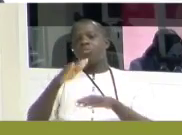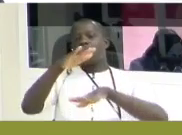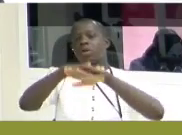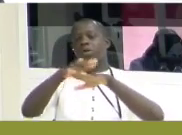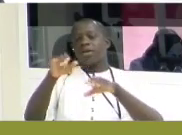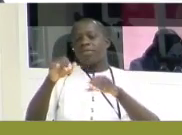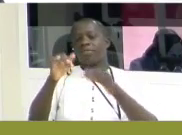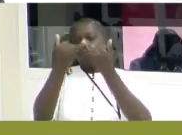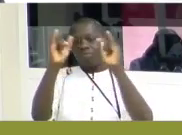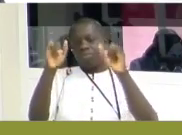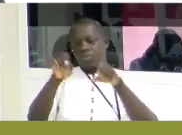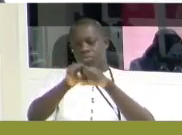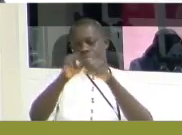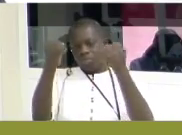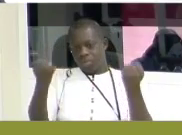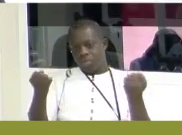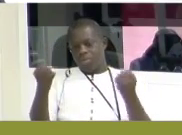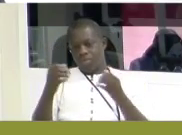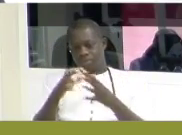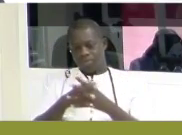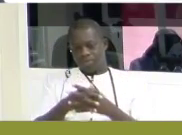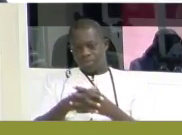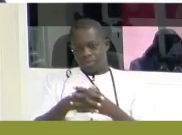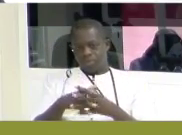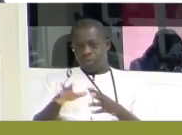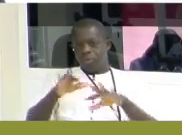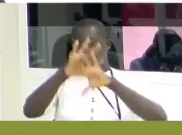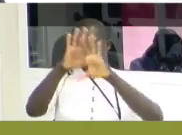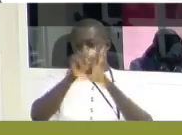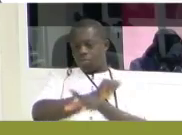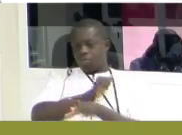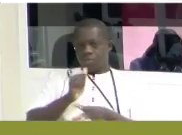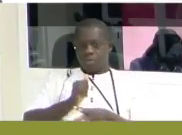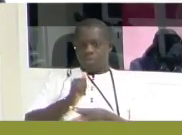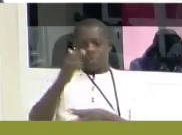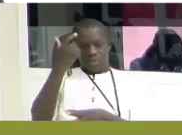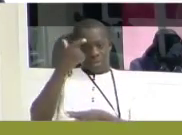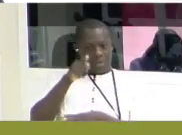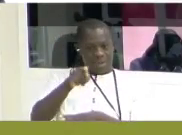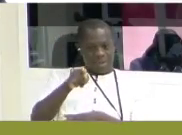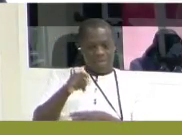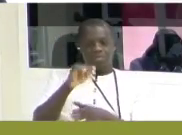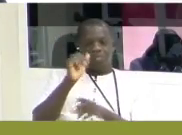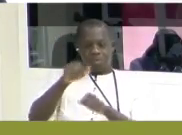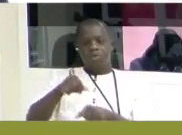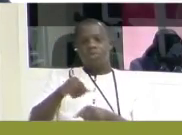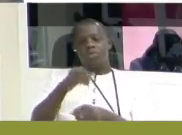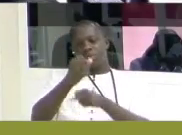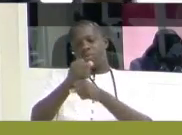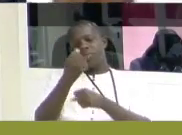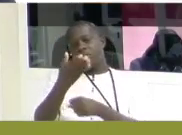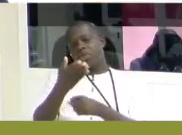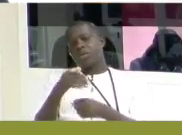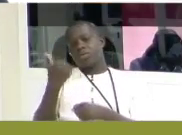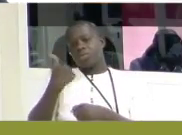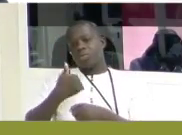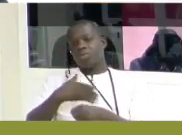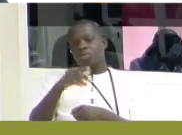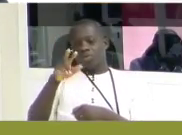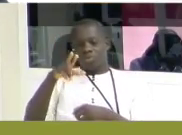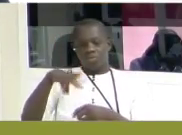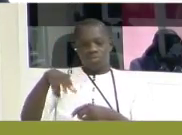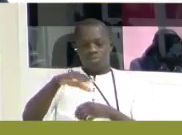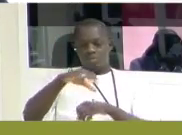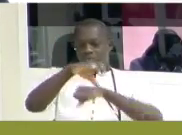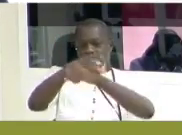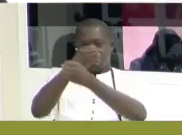Freedom newspaper. And all of us were subscribers. Those are the people they brought in. So they are going around arresting people.